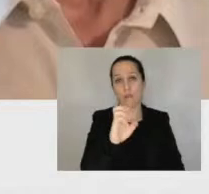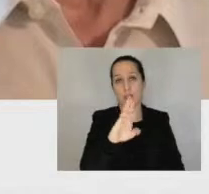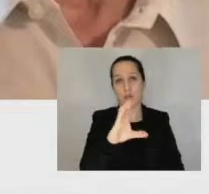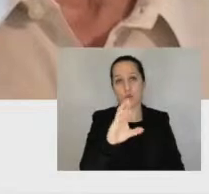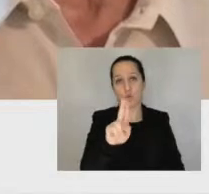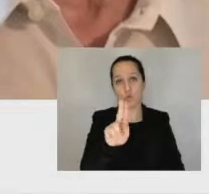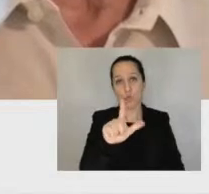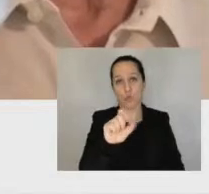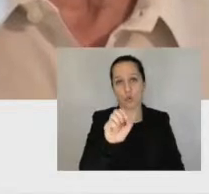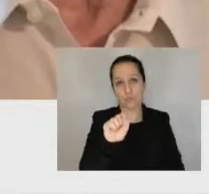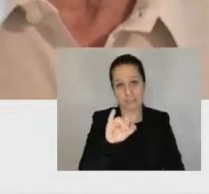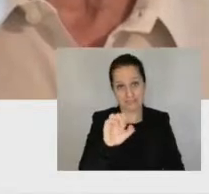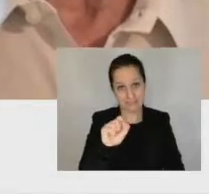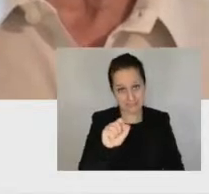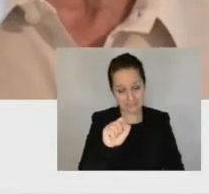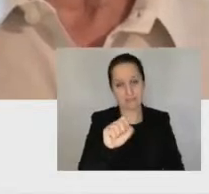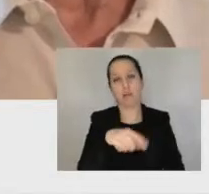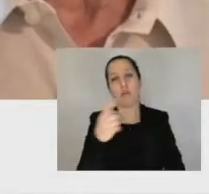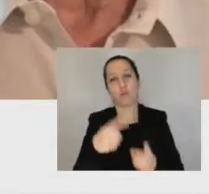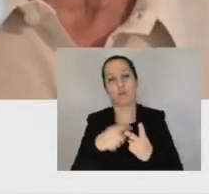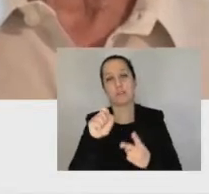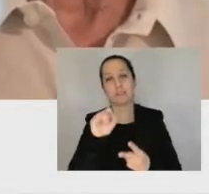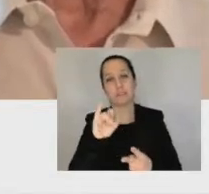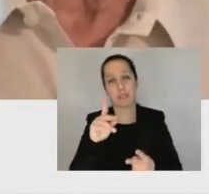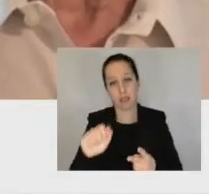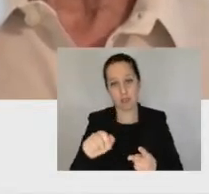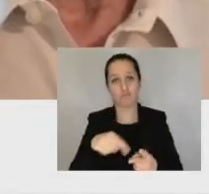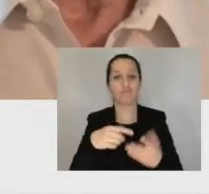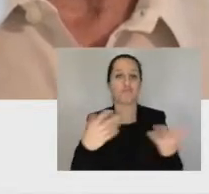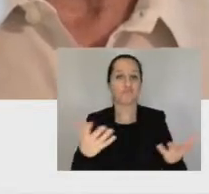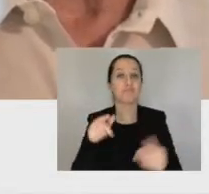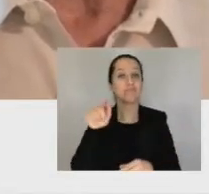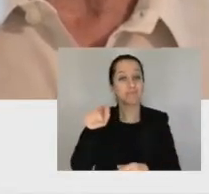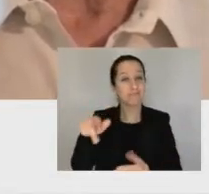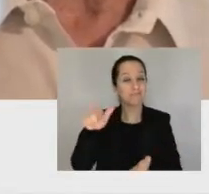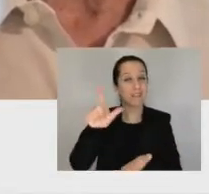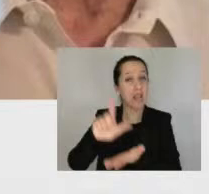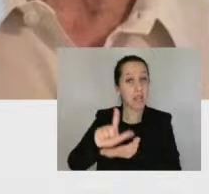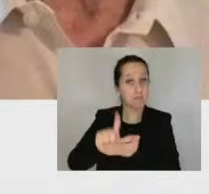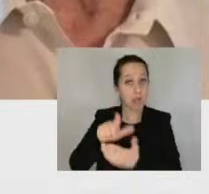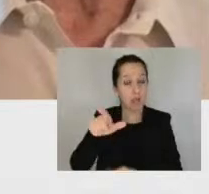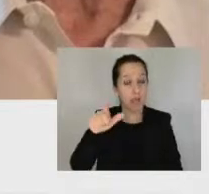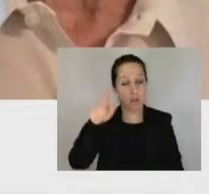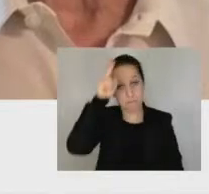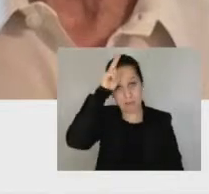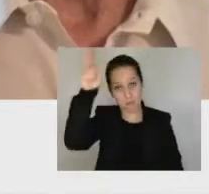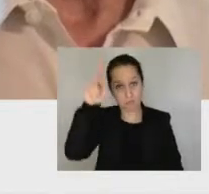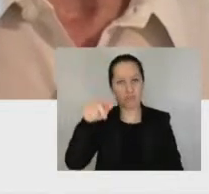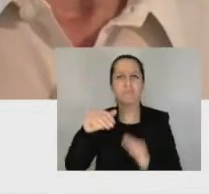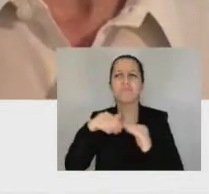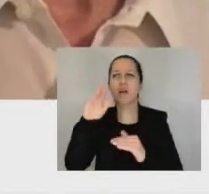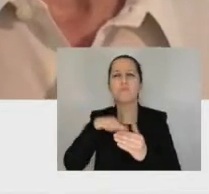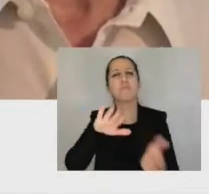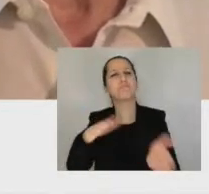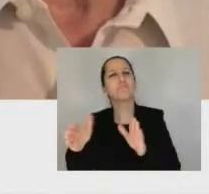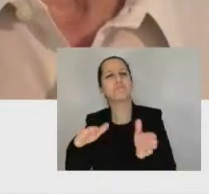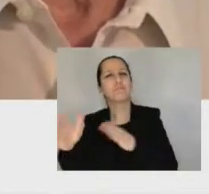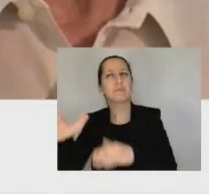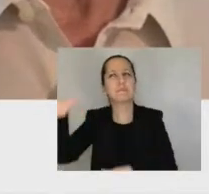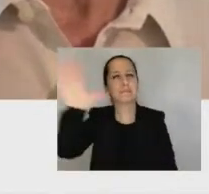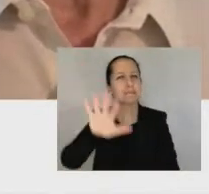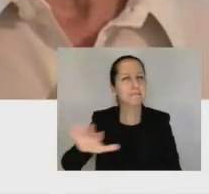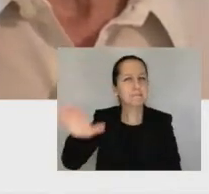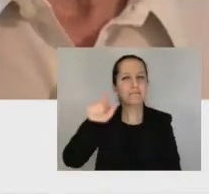Much higher COVID mortality in metropolitan areas than in rural areas. And if we